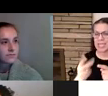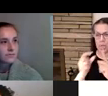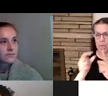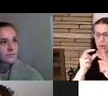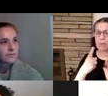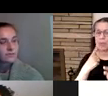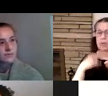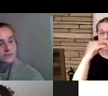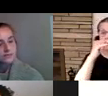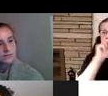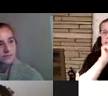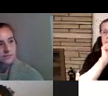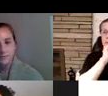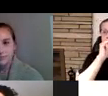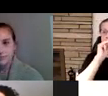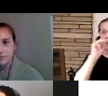red